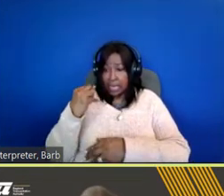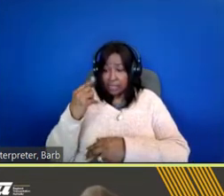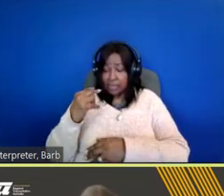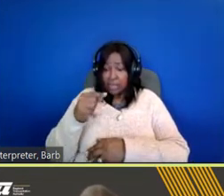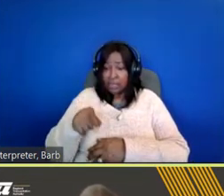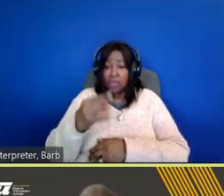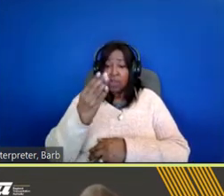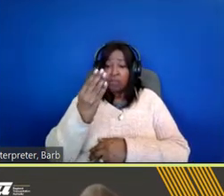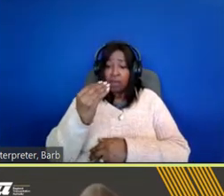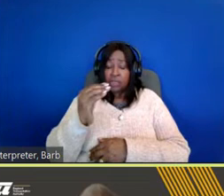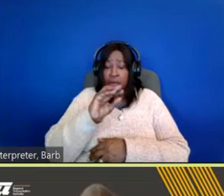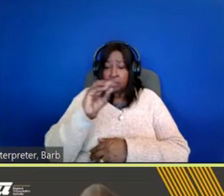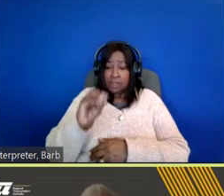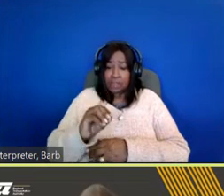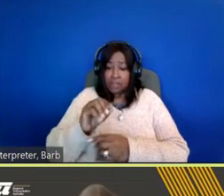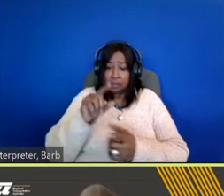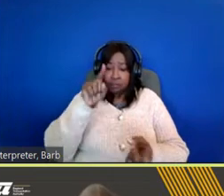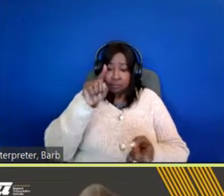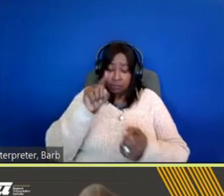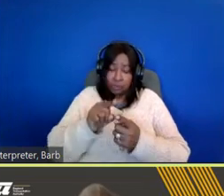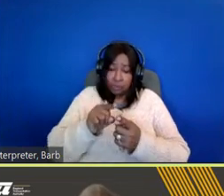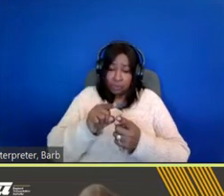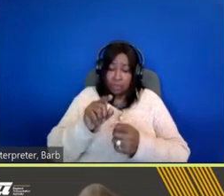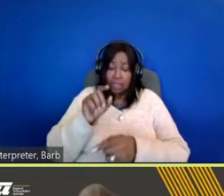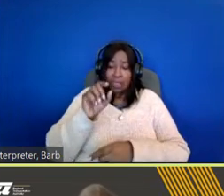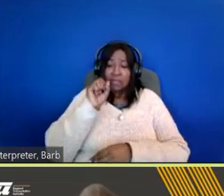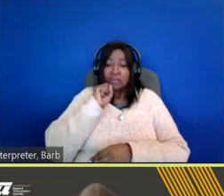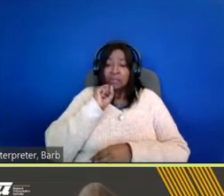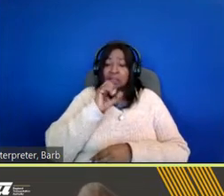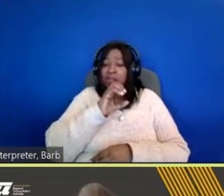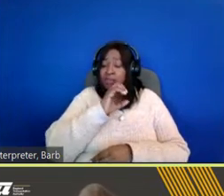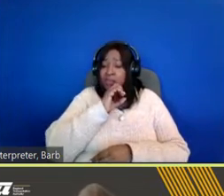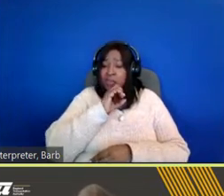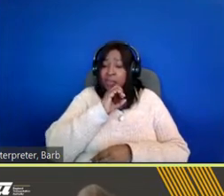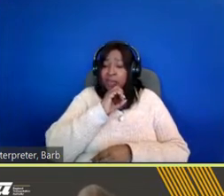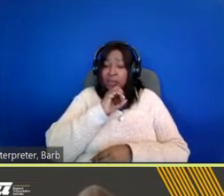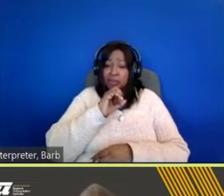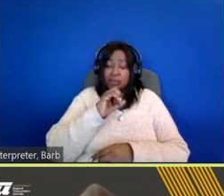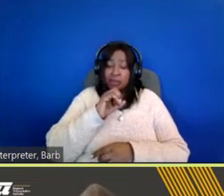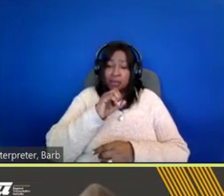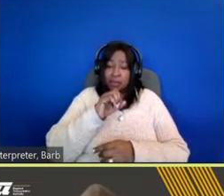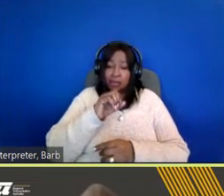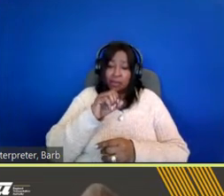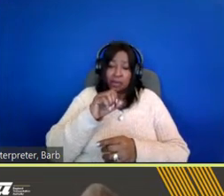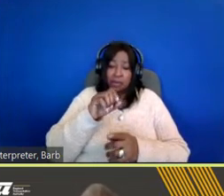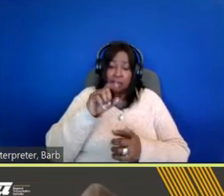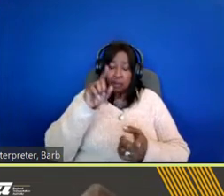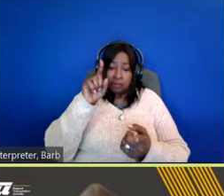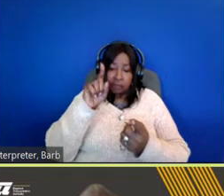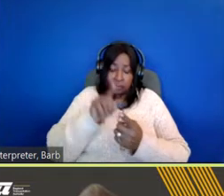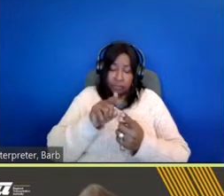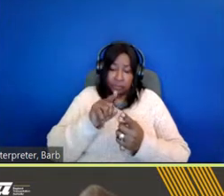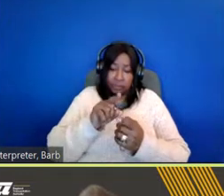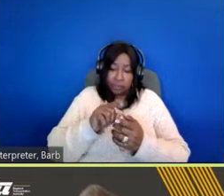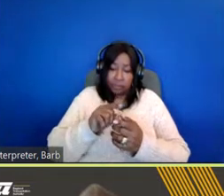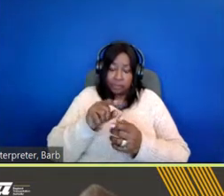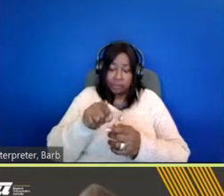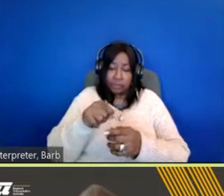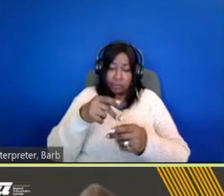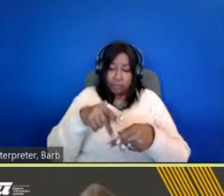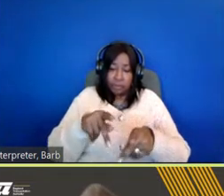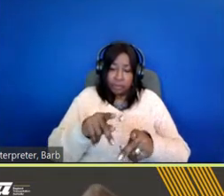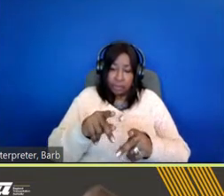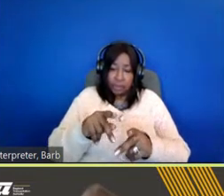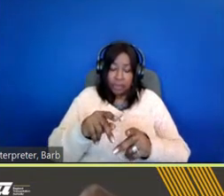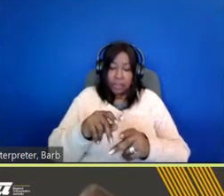14% decrease in senior reduced fare permit holders, a 26% decrease in senior ride free permit